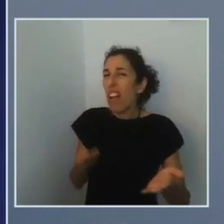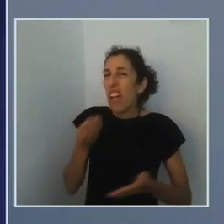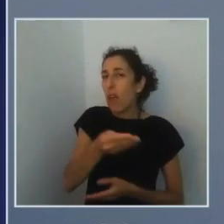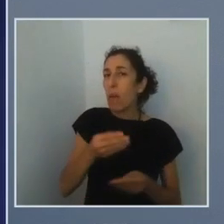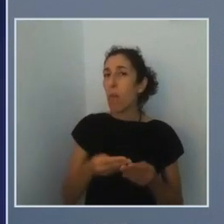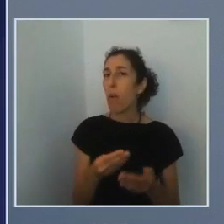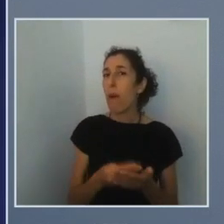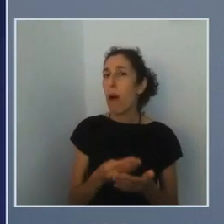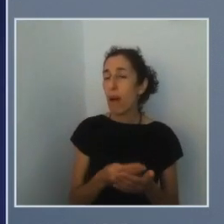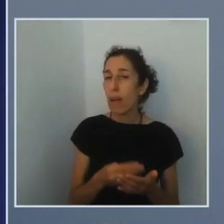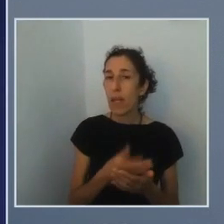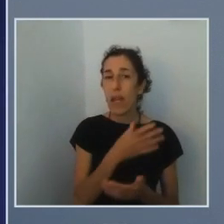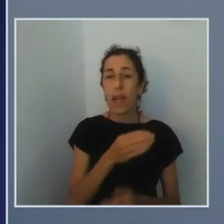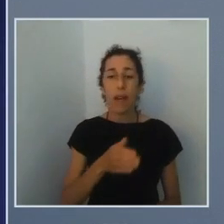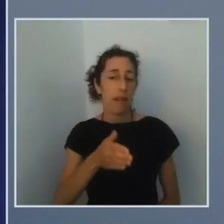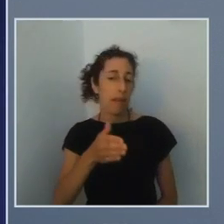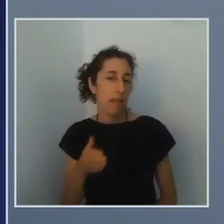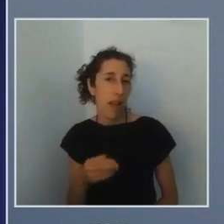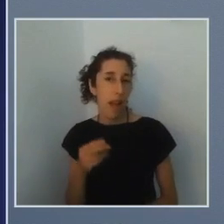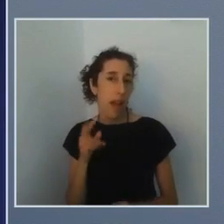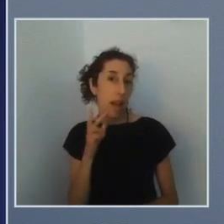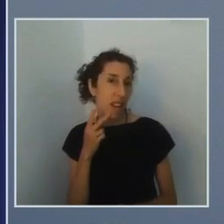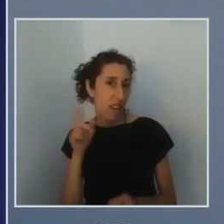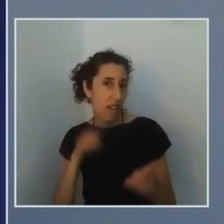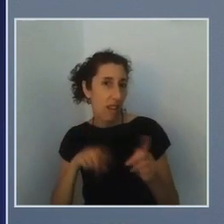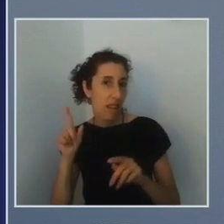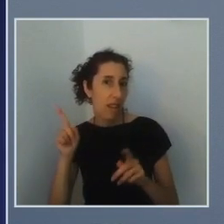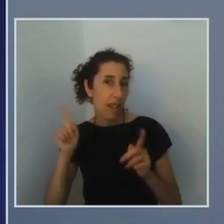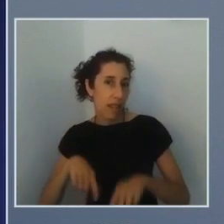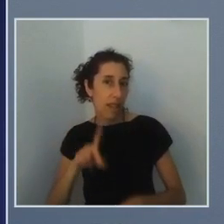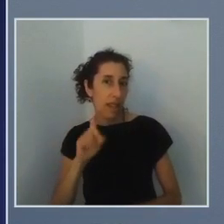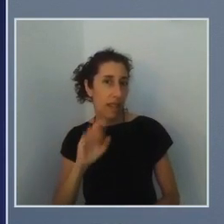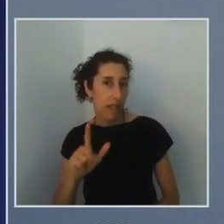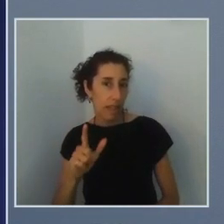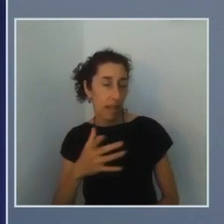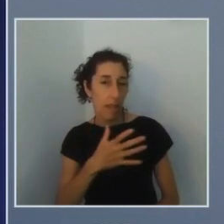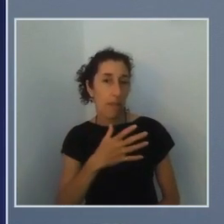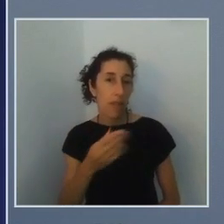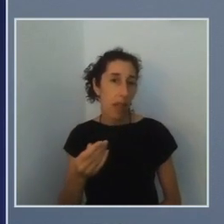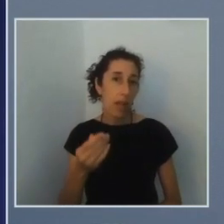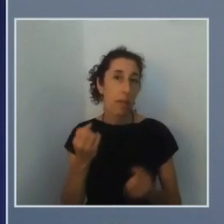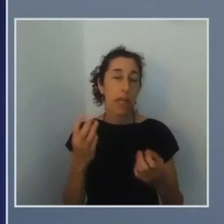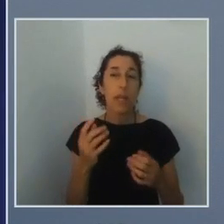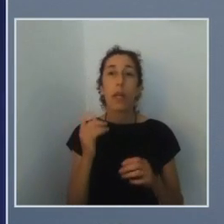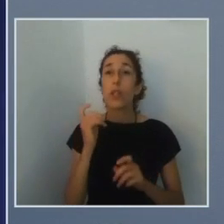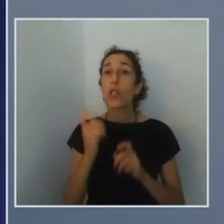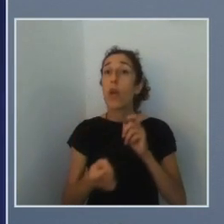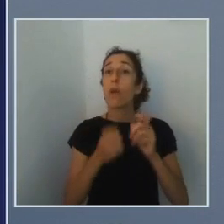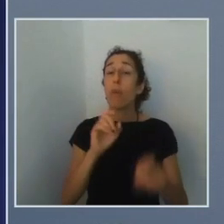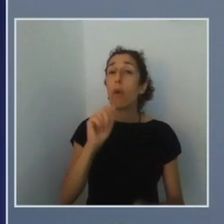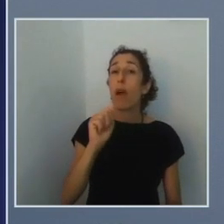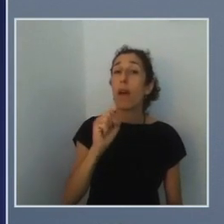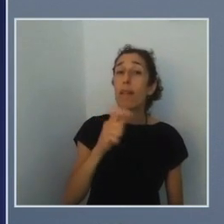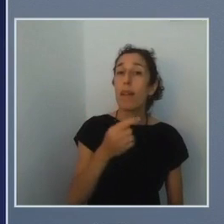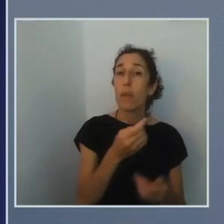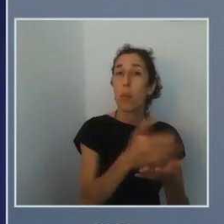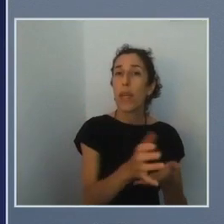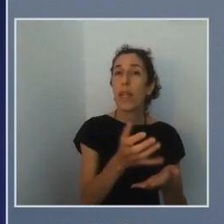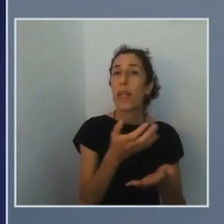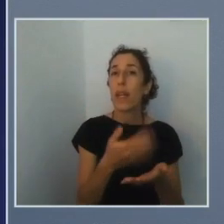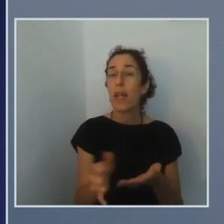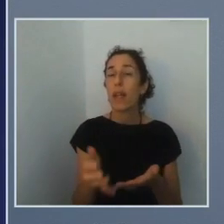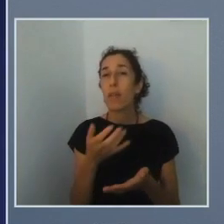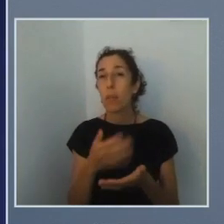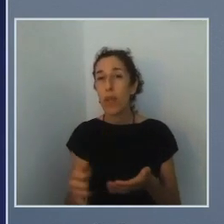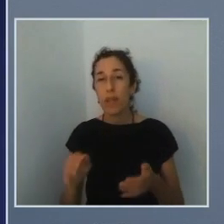side deals, and waste of charitable assets without regard to the NRA's best